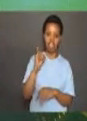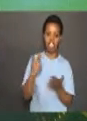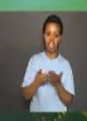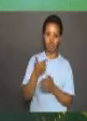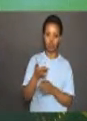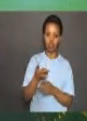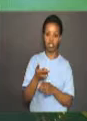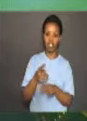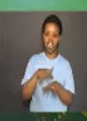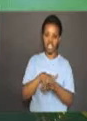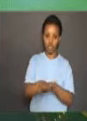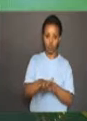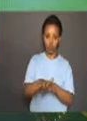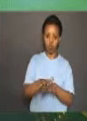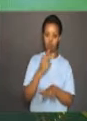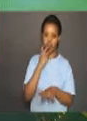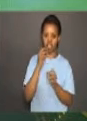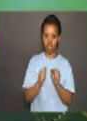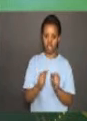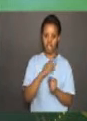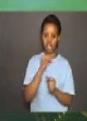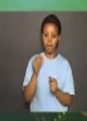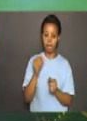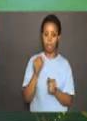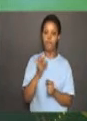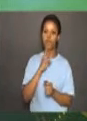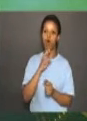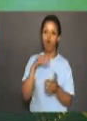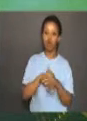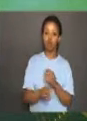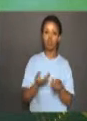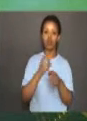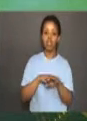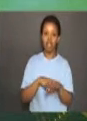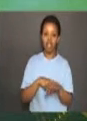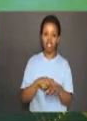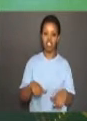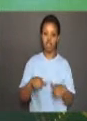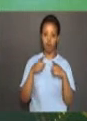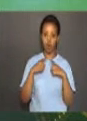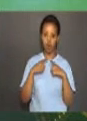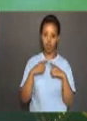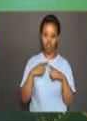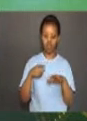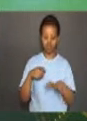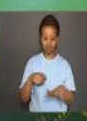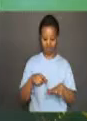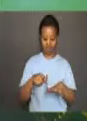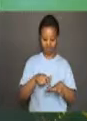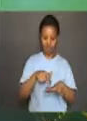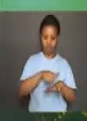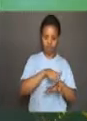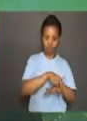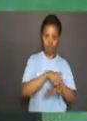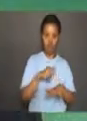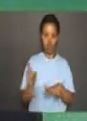birds that spent a lot of time in the water developed webbed feet to help them